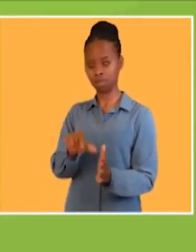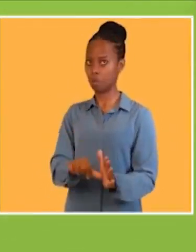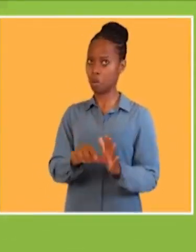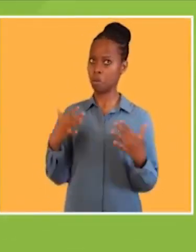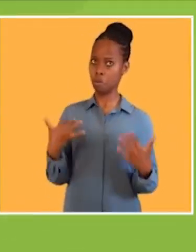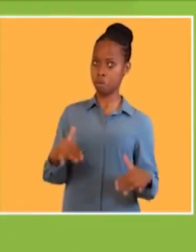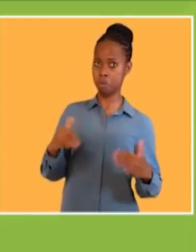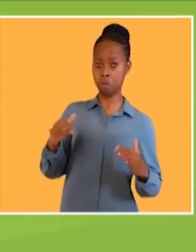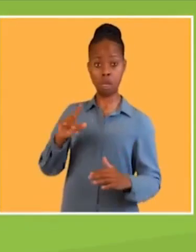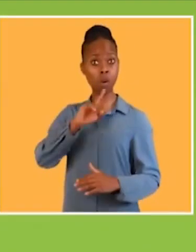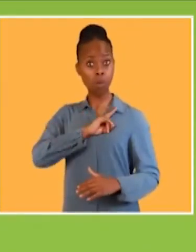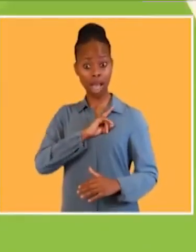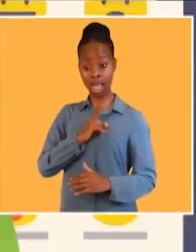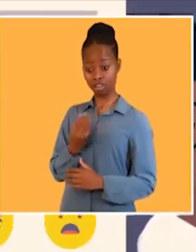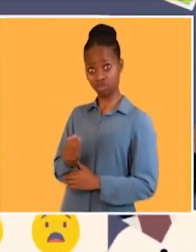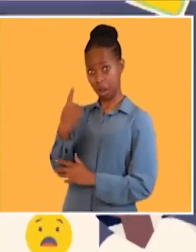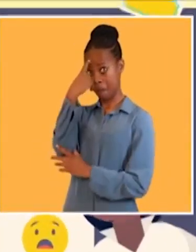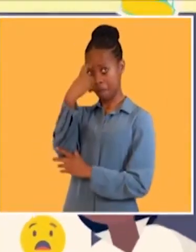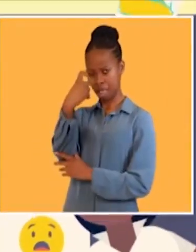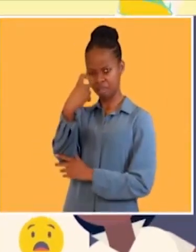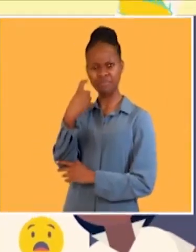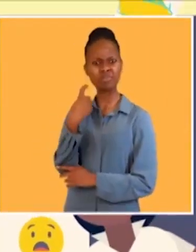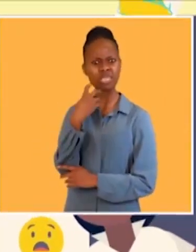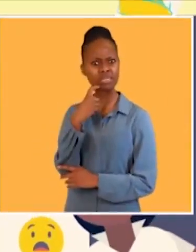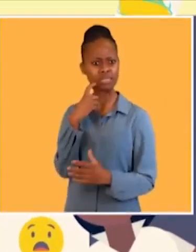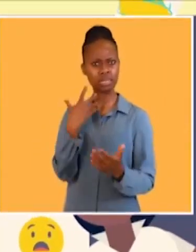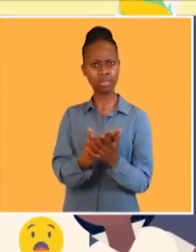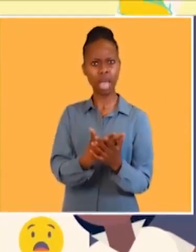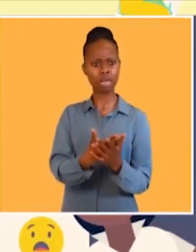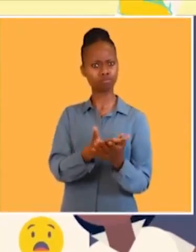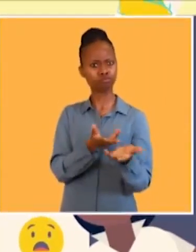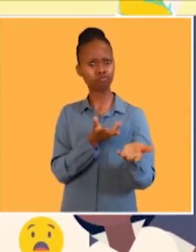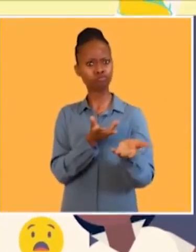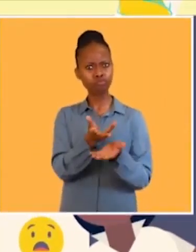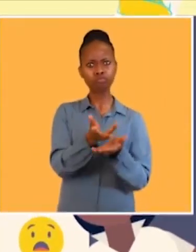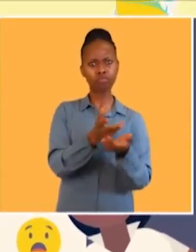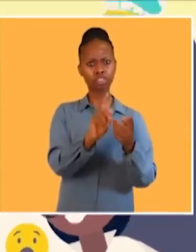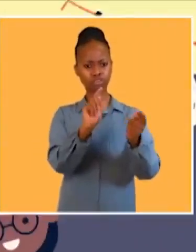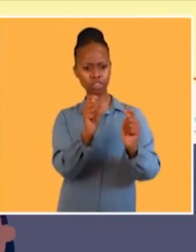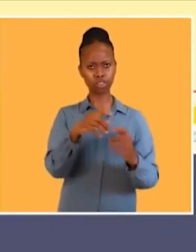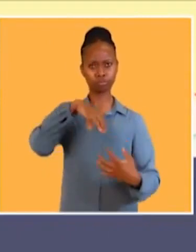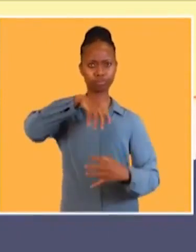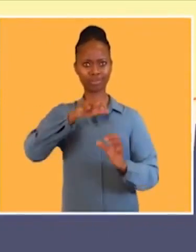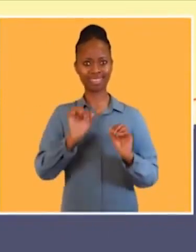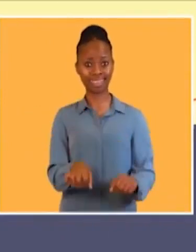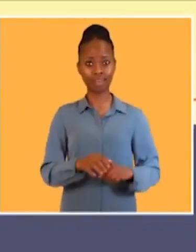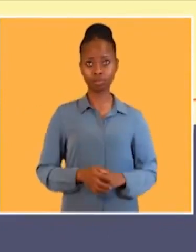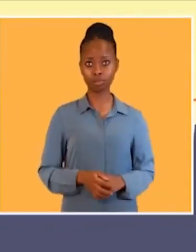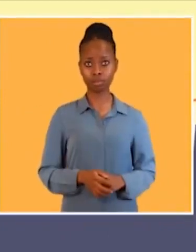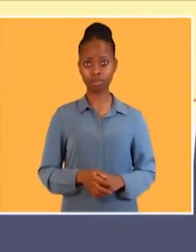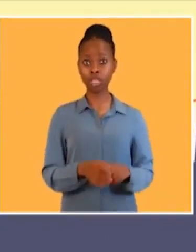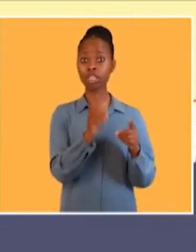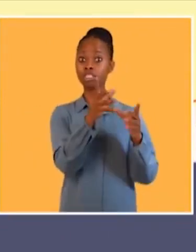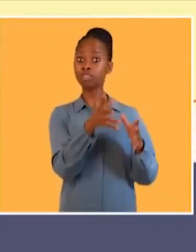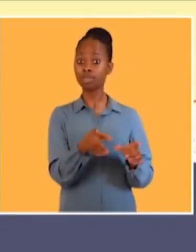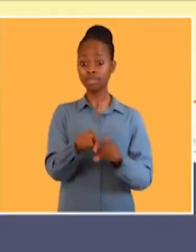gender roles can be broadened and challenged. Teachers and caregivers can play a key role in